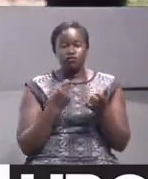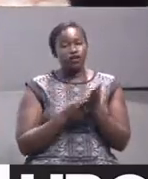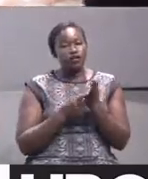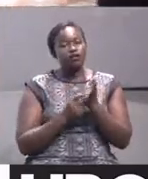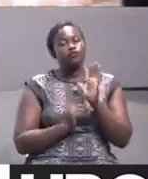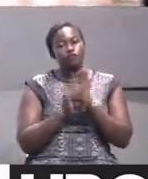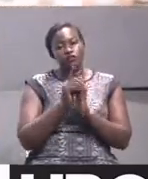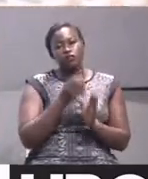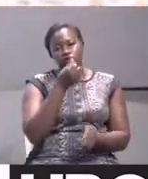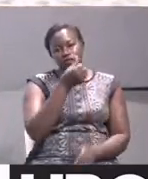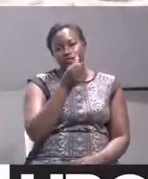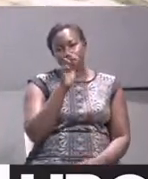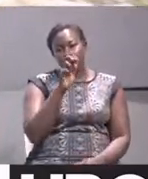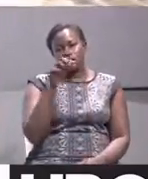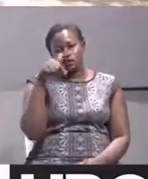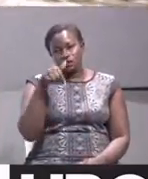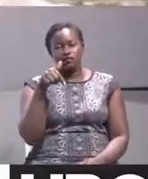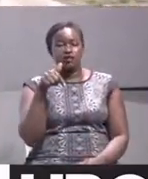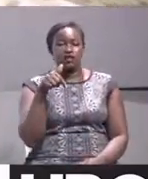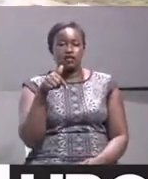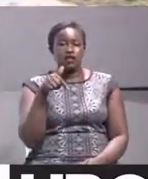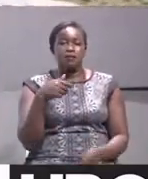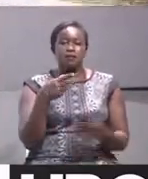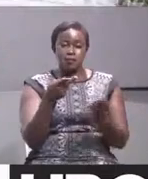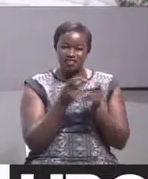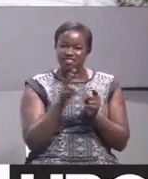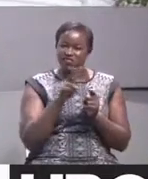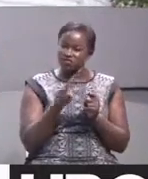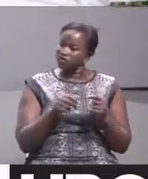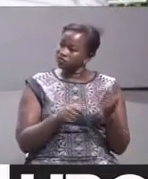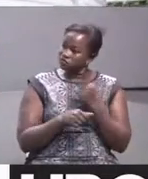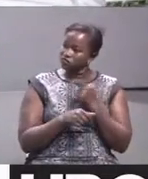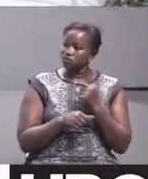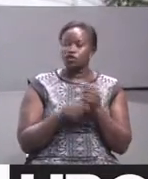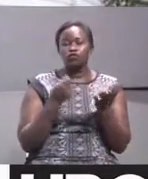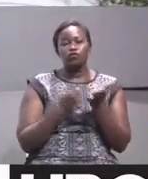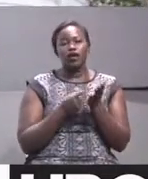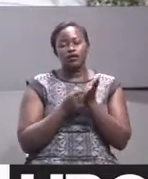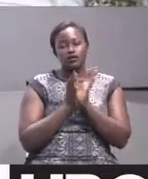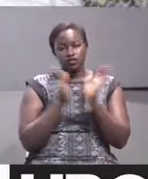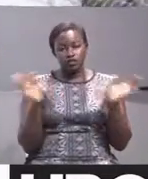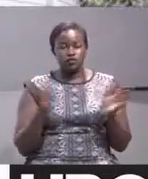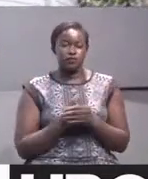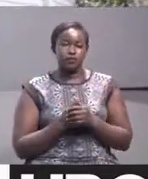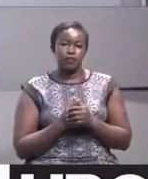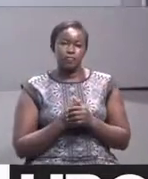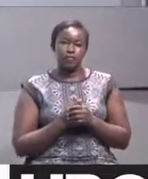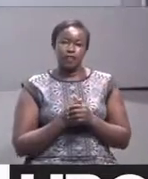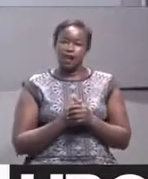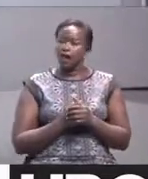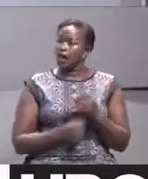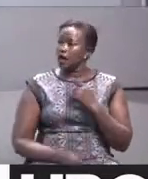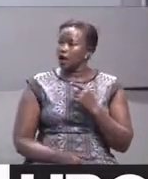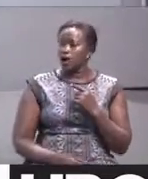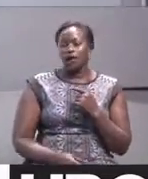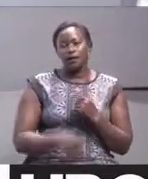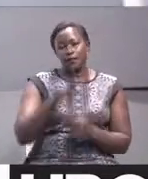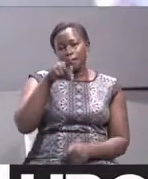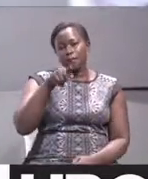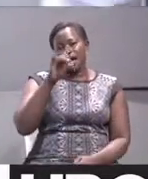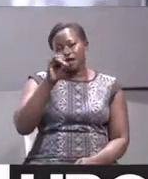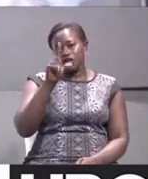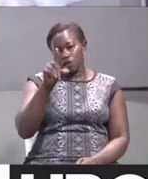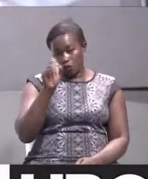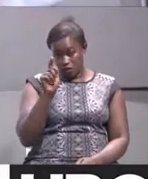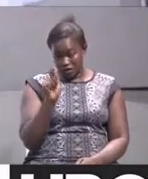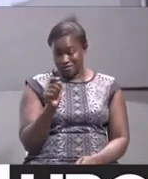develop 687 of such sites across the country. These are supposed to be pilot systems, for lack of a better